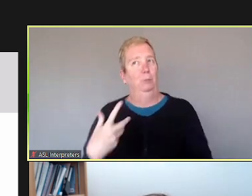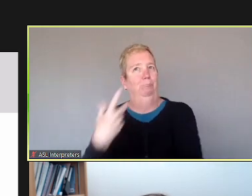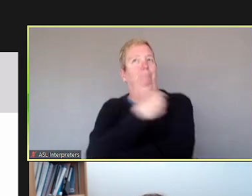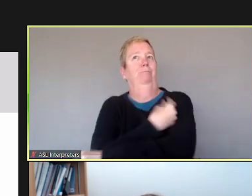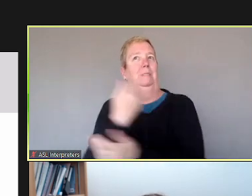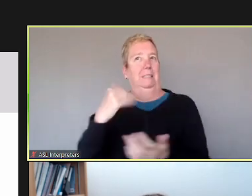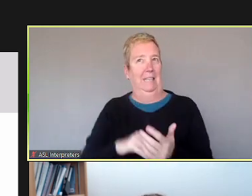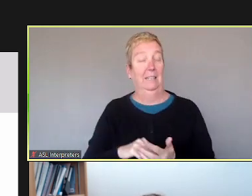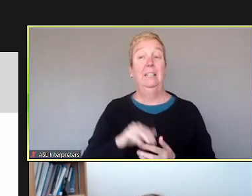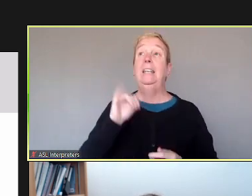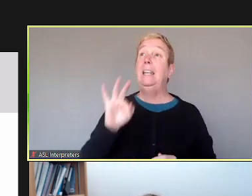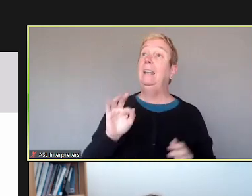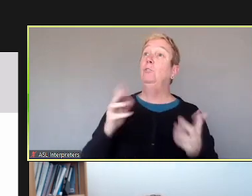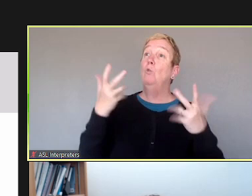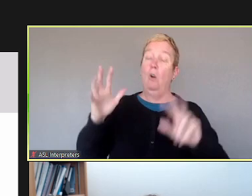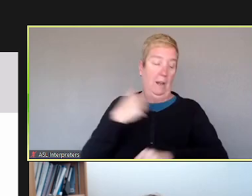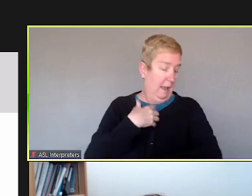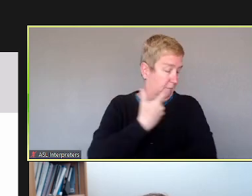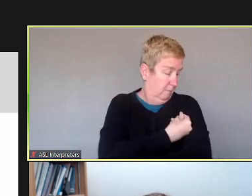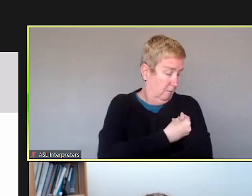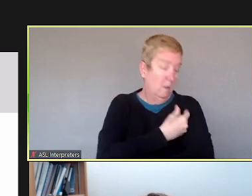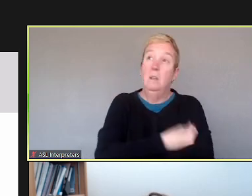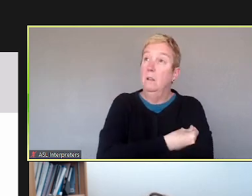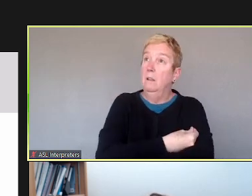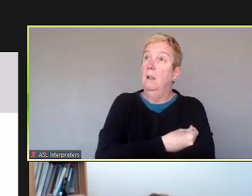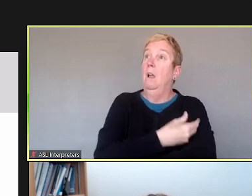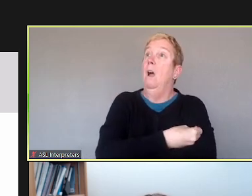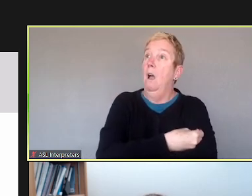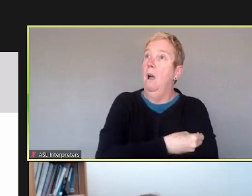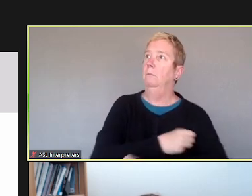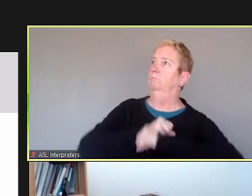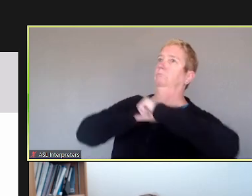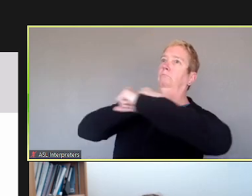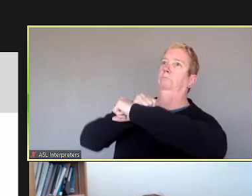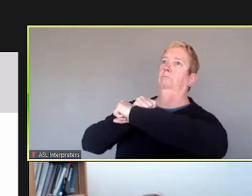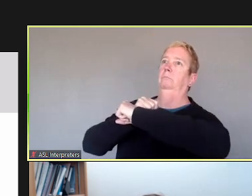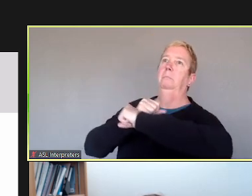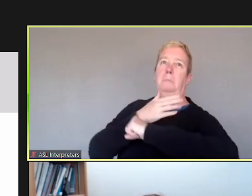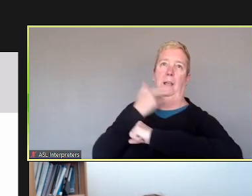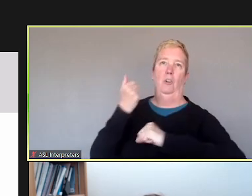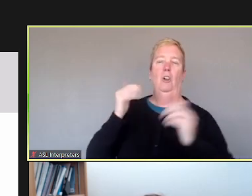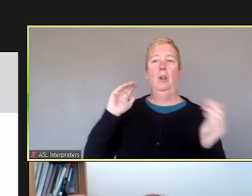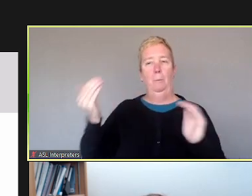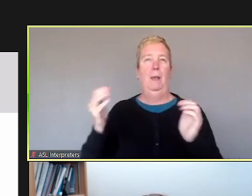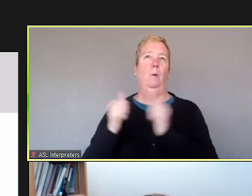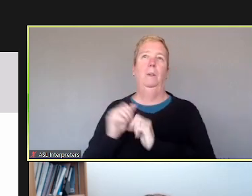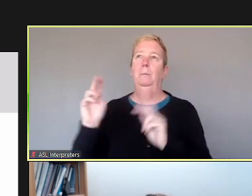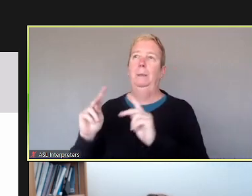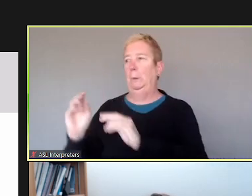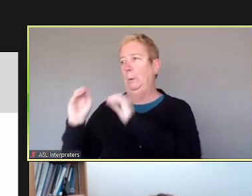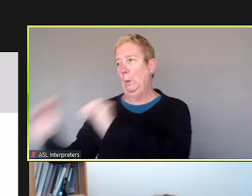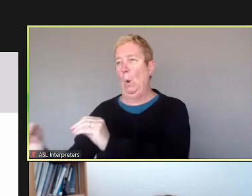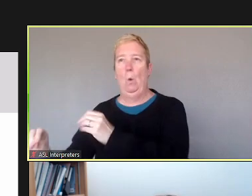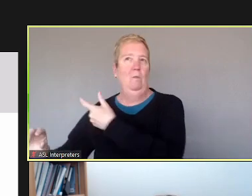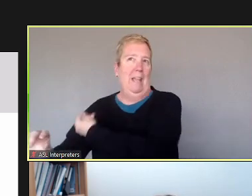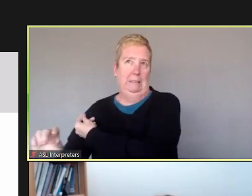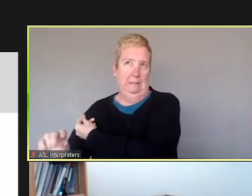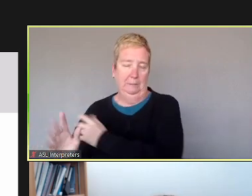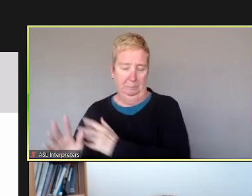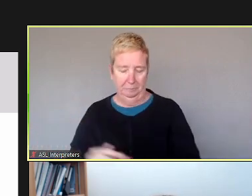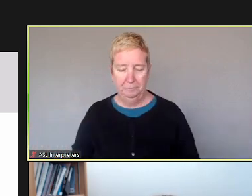of severe illness and even death compared to unvaccinated individuals. There is some